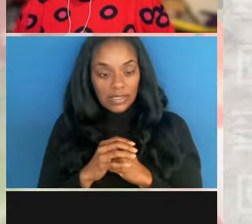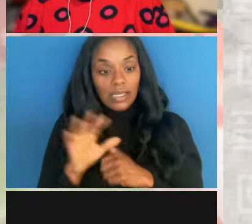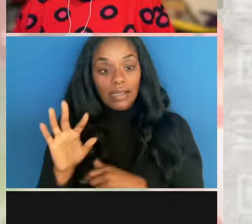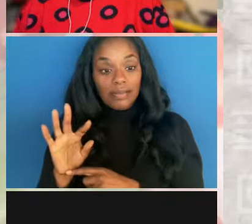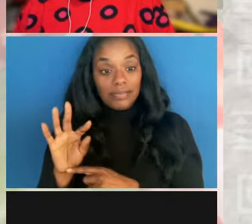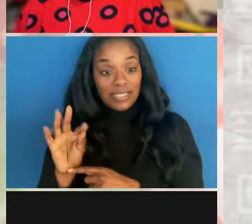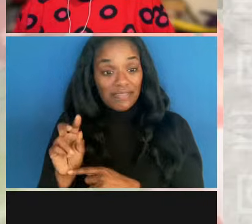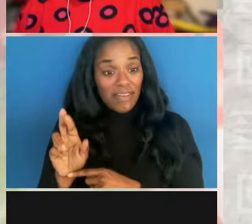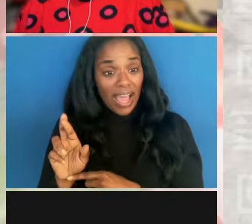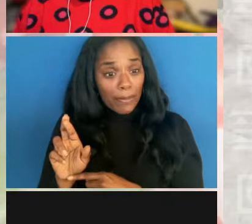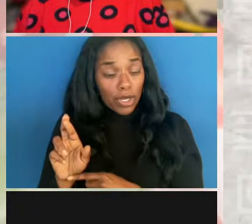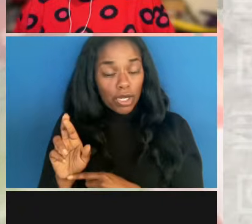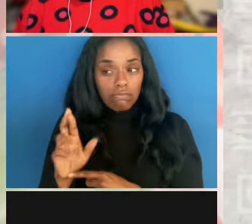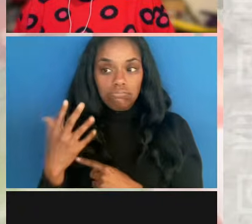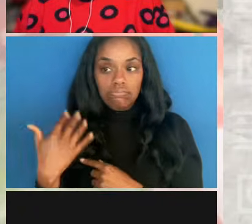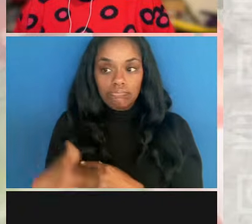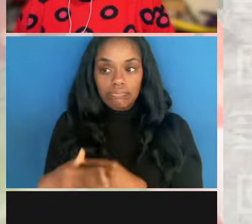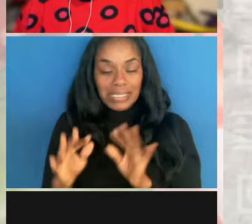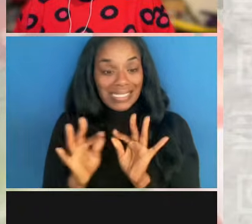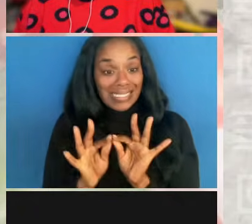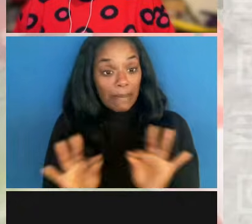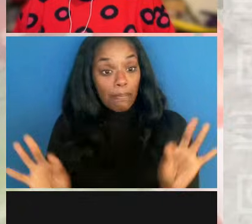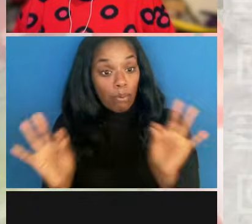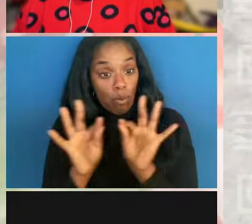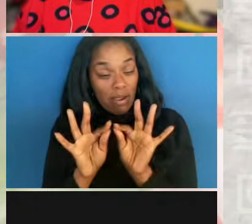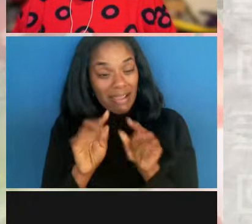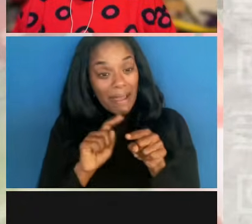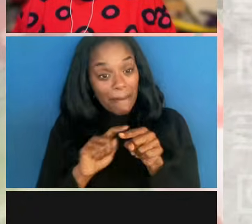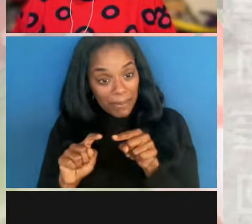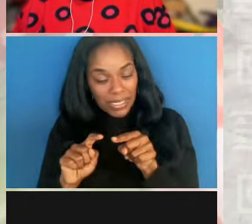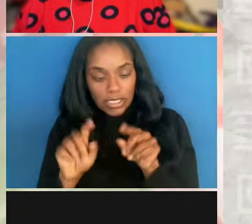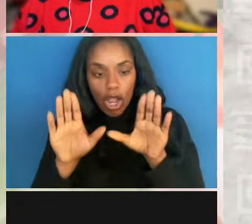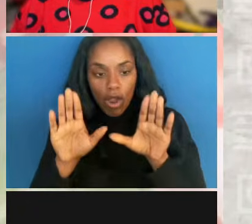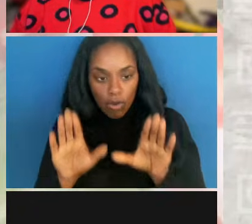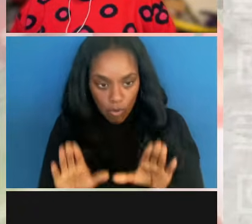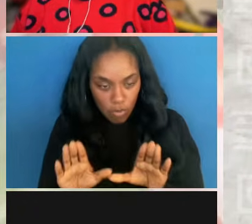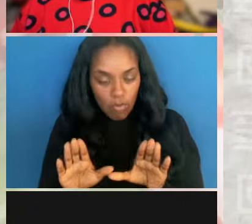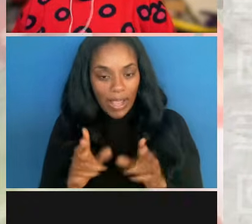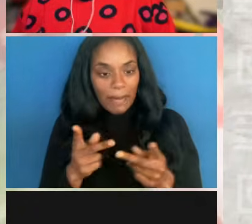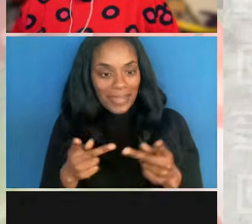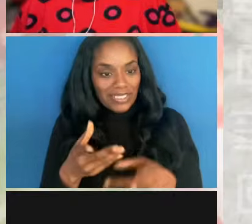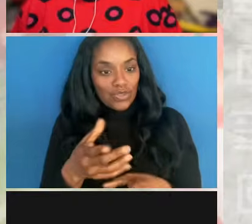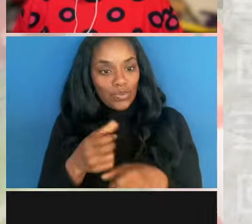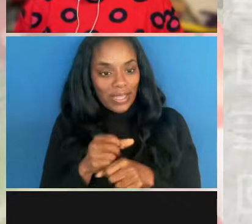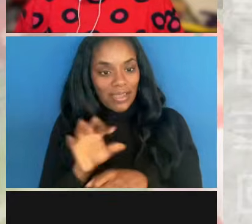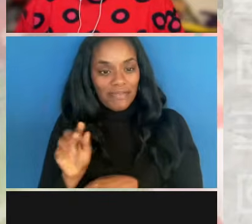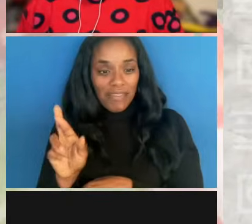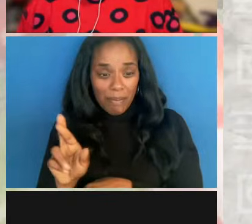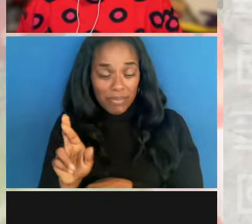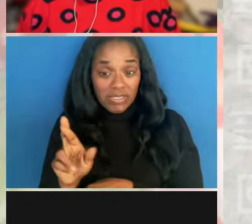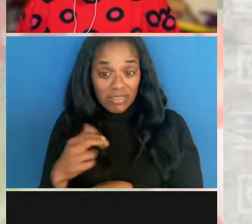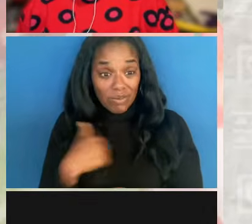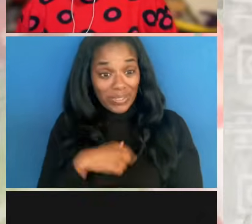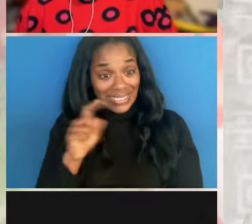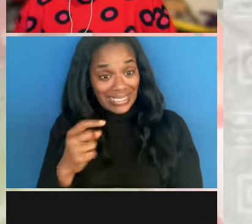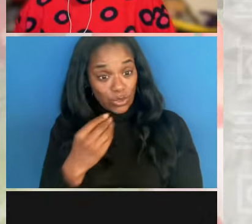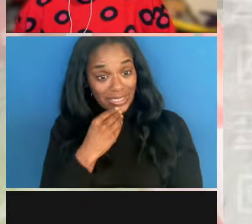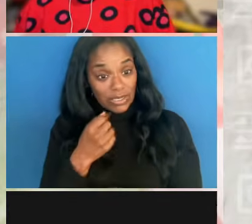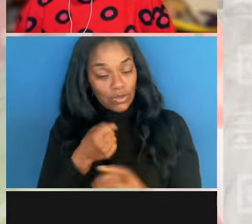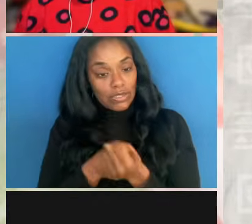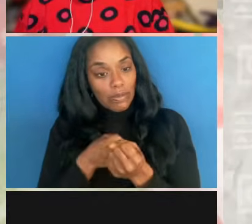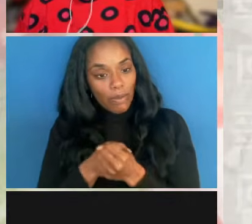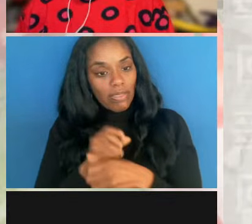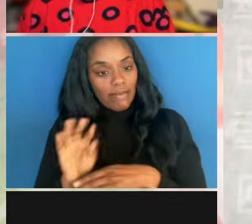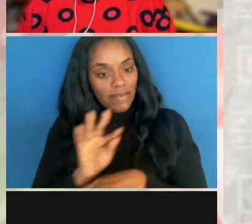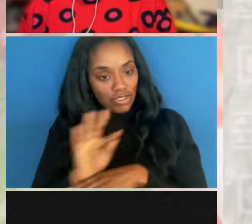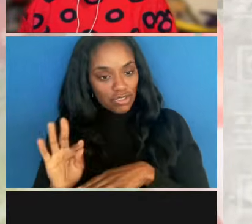so important. And beans are a great source of fiber. And so we need to be eating those to support the functions